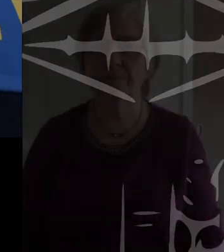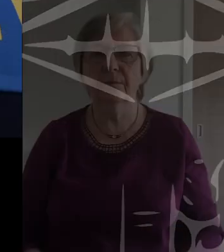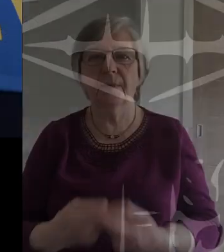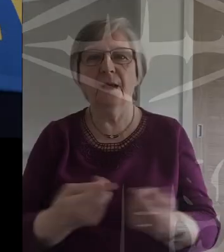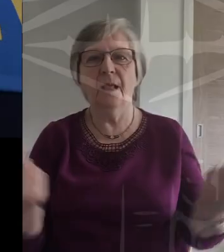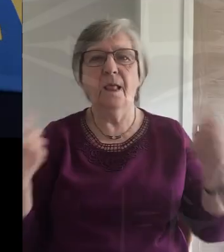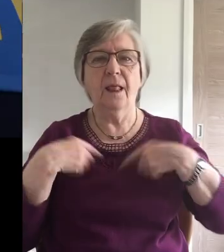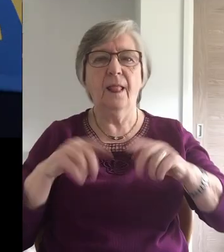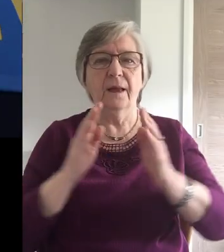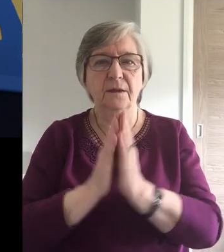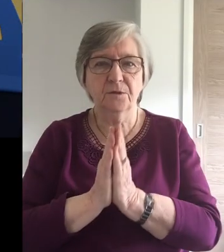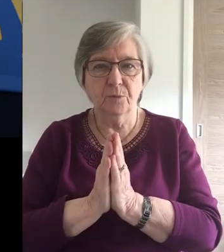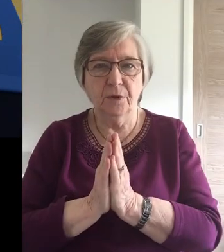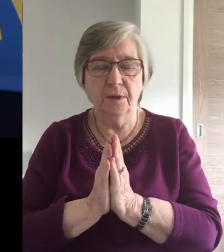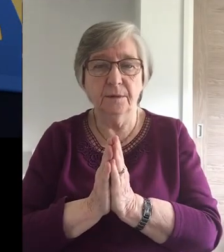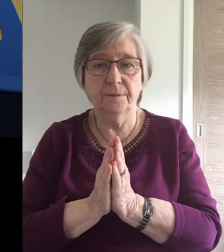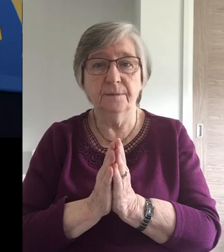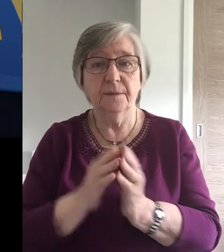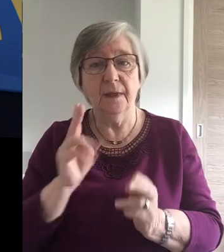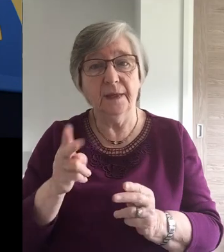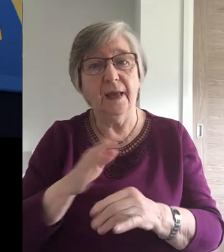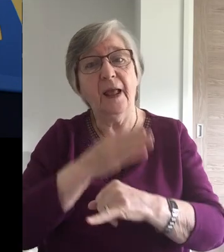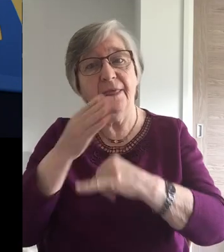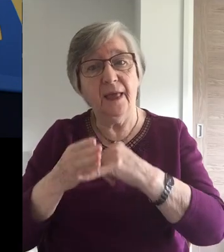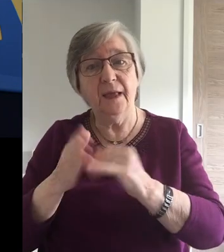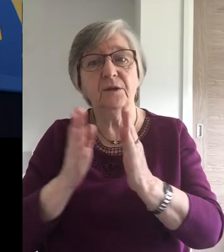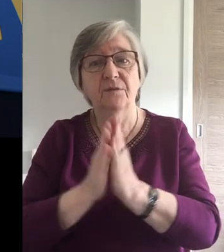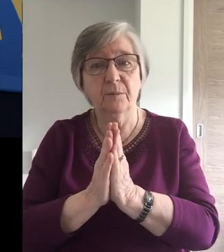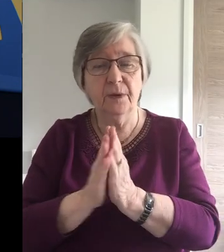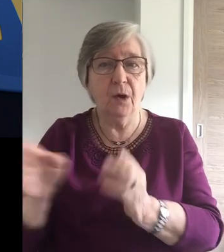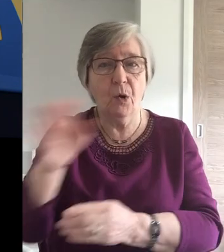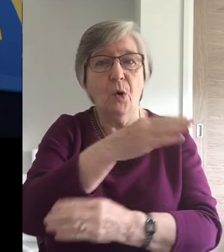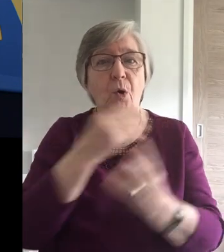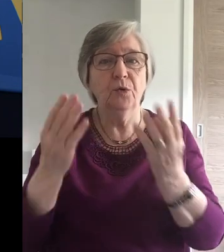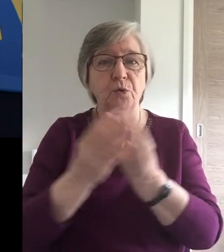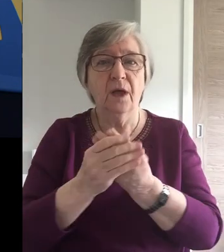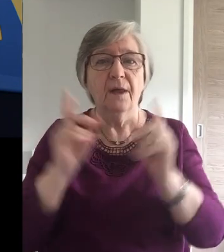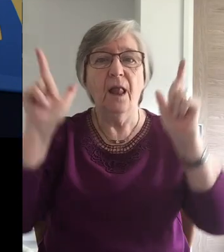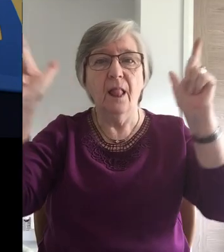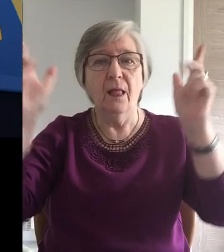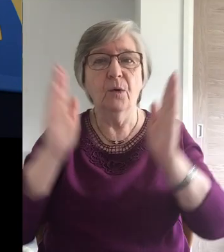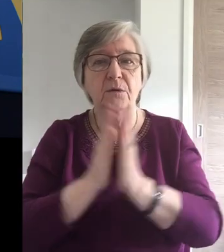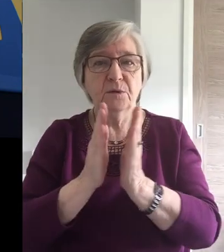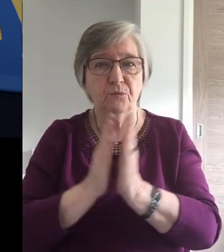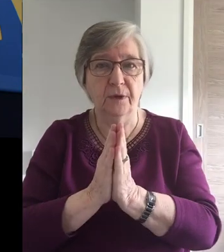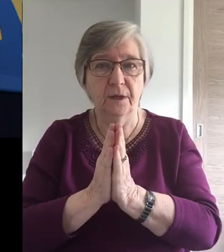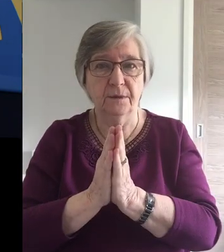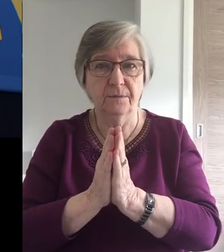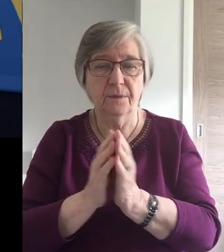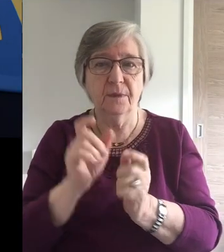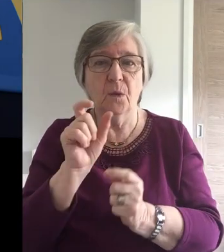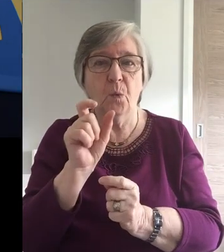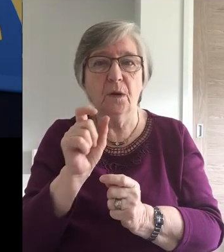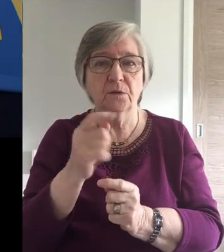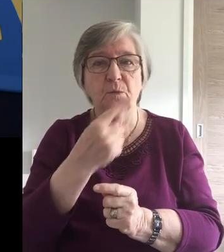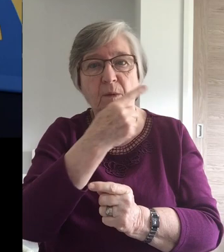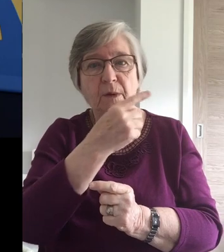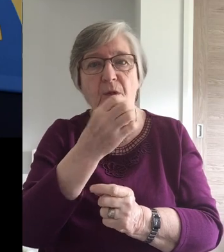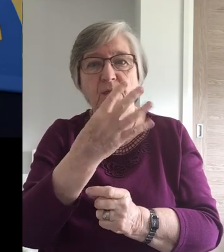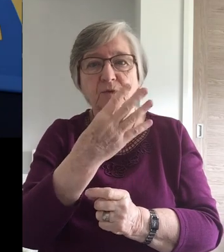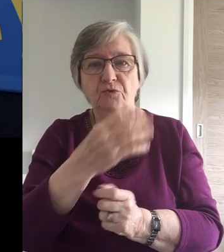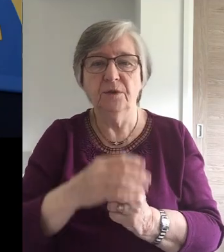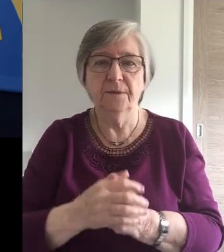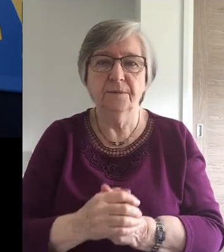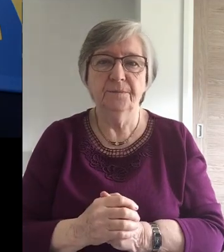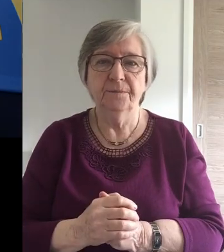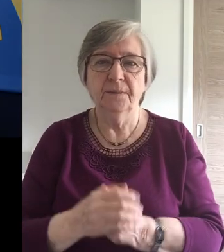Let us pray, and again we'll gather up our prayers in the Lord's Prayer. The words that we use for the Lord's Prayer, the form of that, words are on the screen.